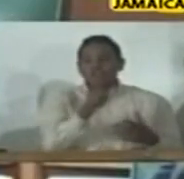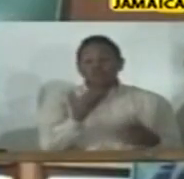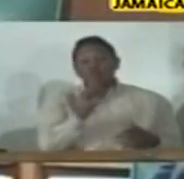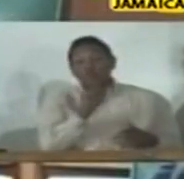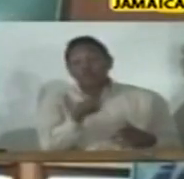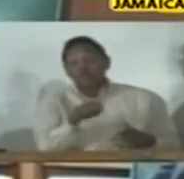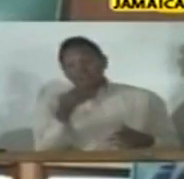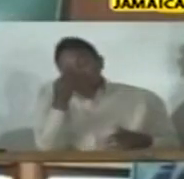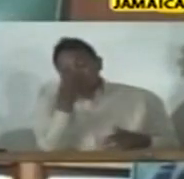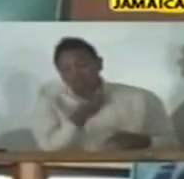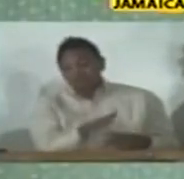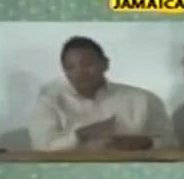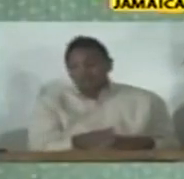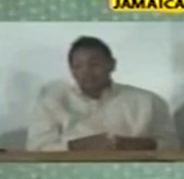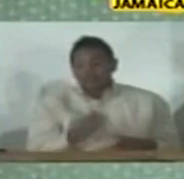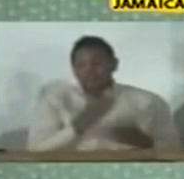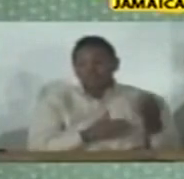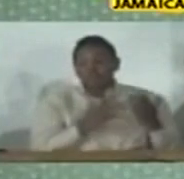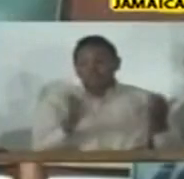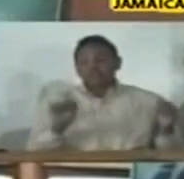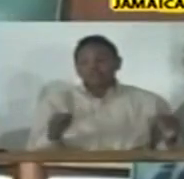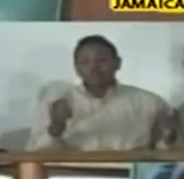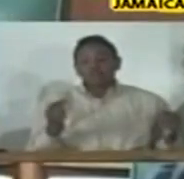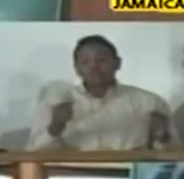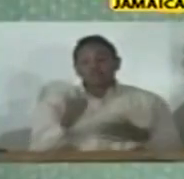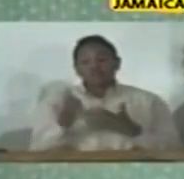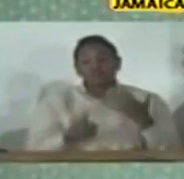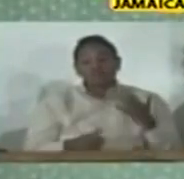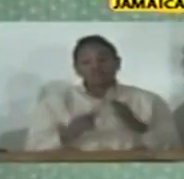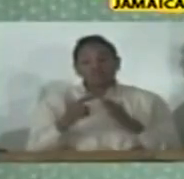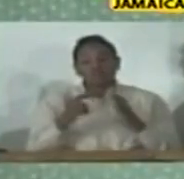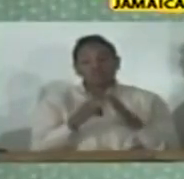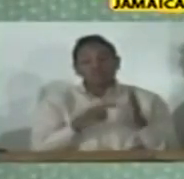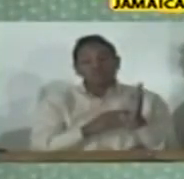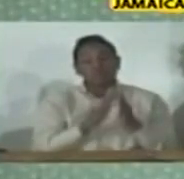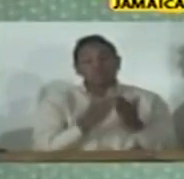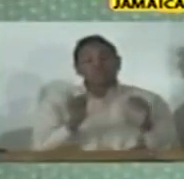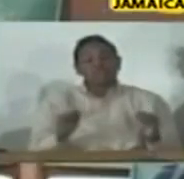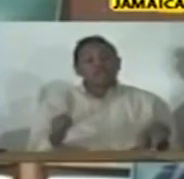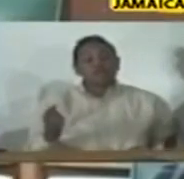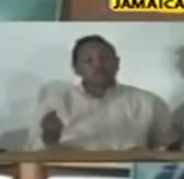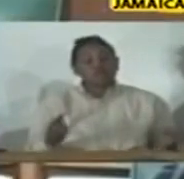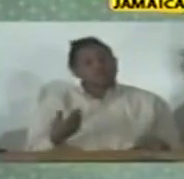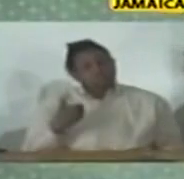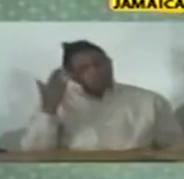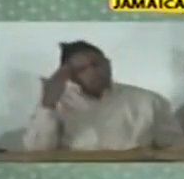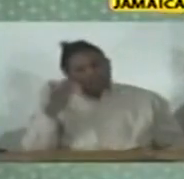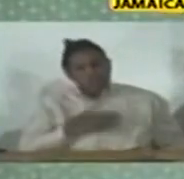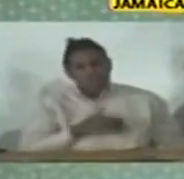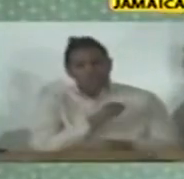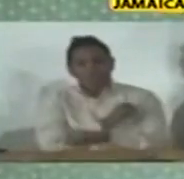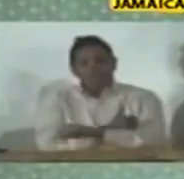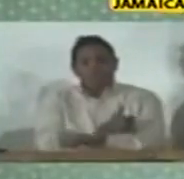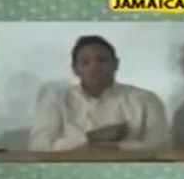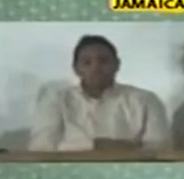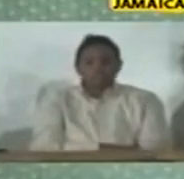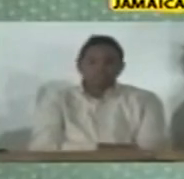and disregarded, there are certain things that can be done under Section 43 of our standing orders.